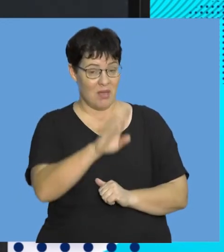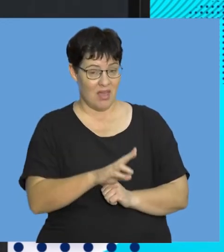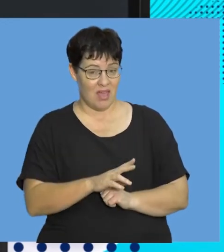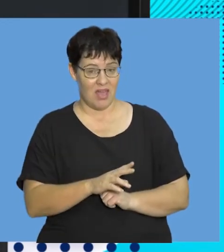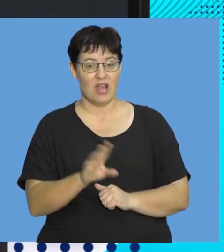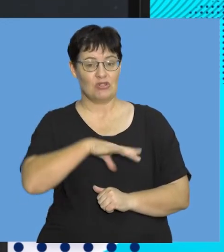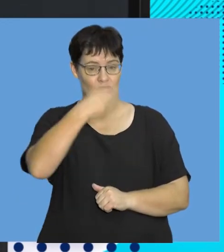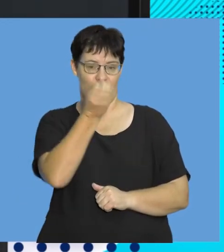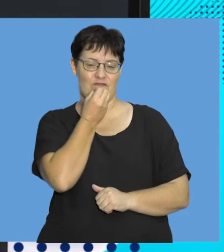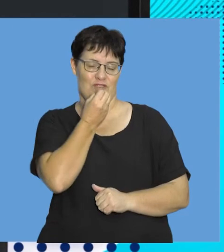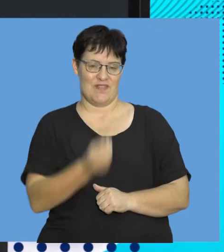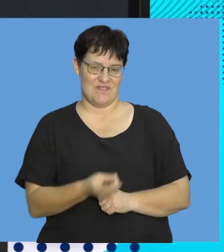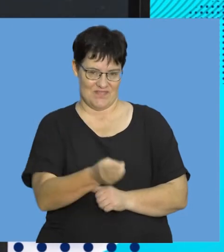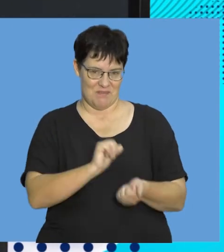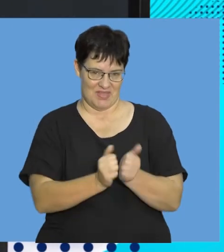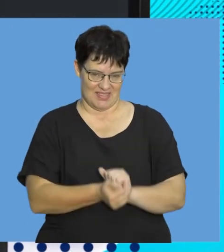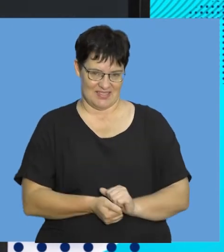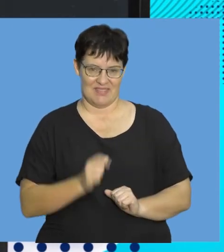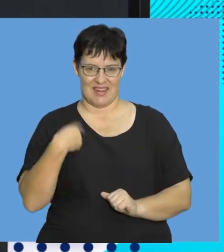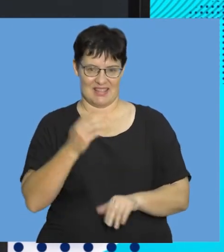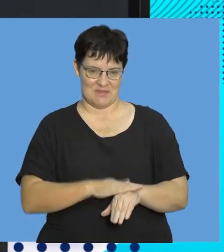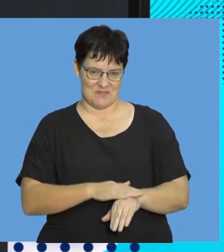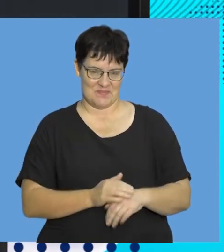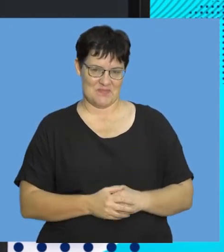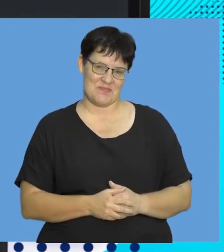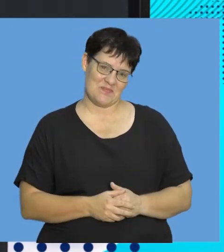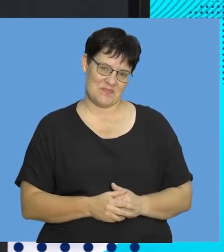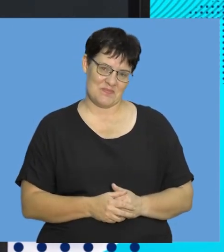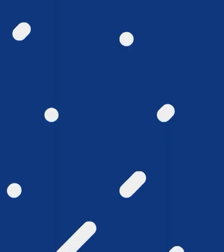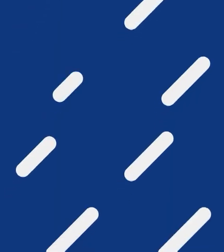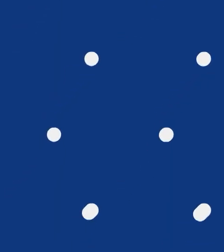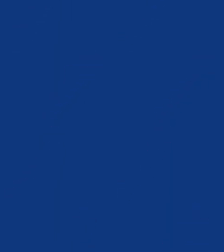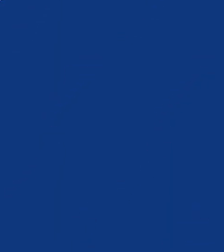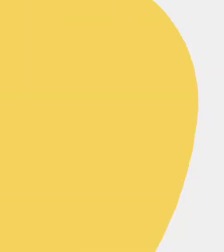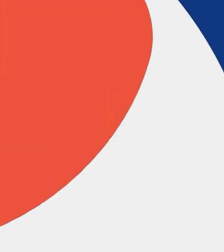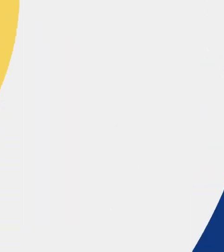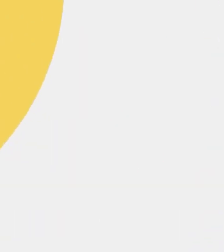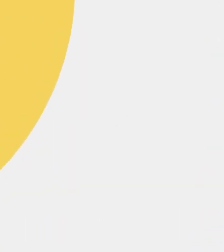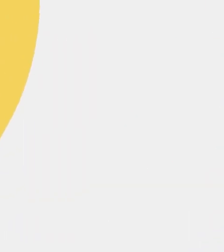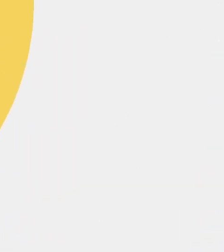remember, mathematics is food for the soul. Until next time.